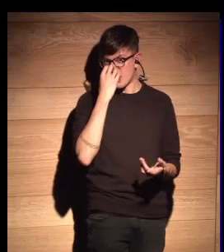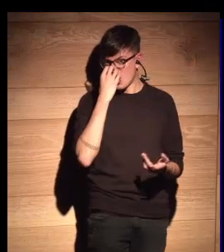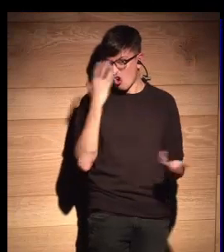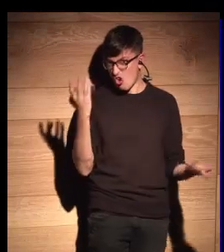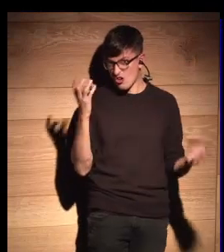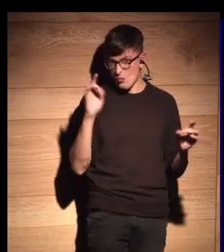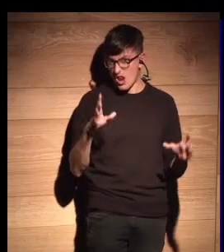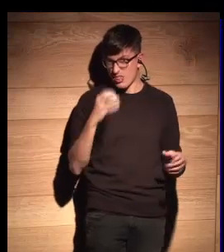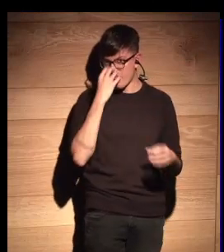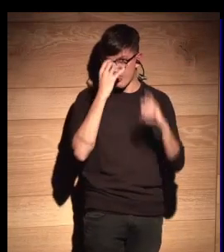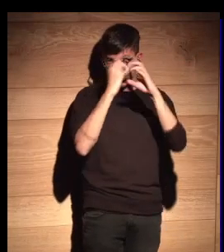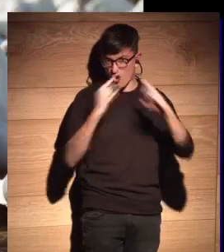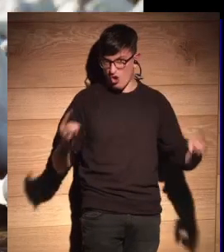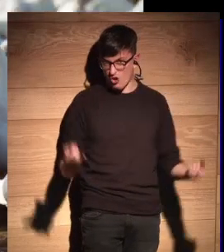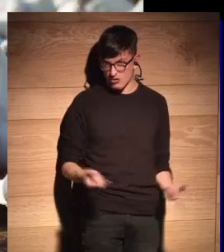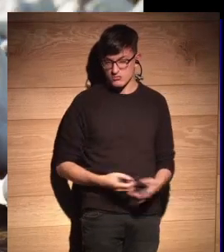him. Yeah.